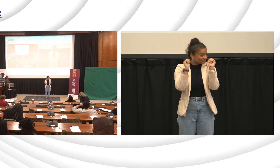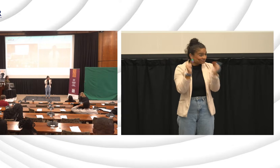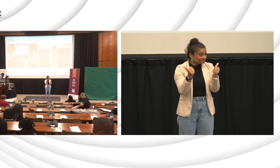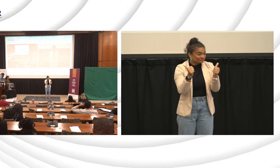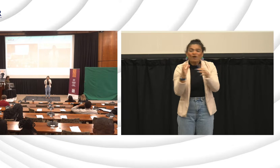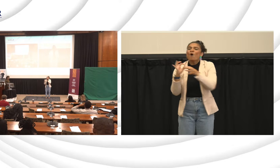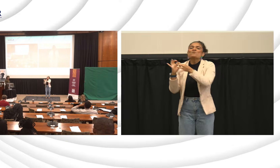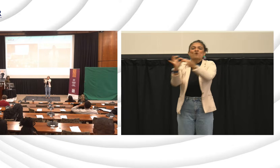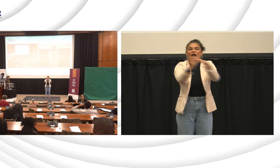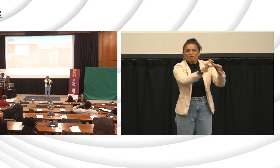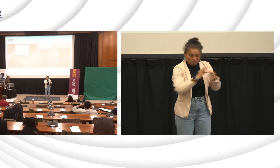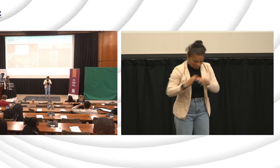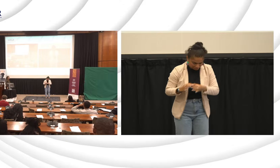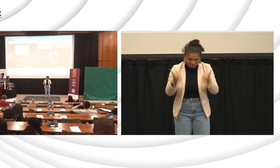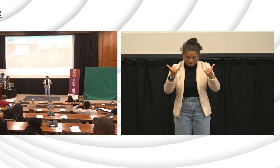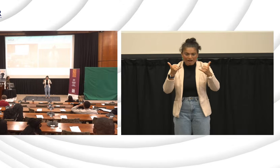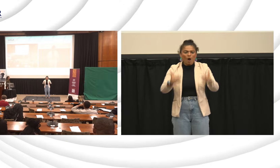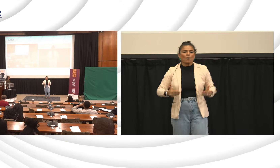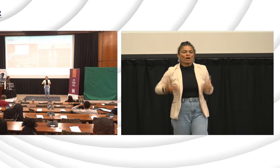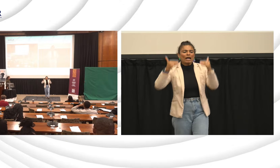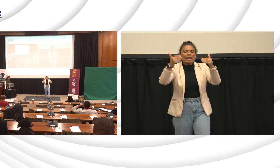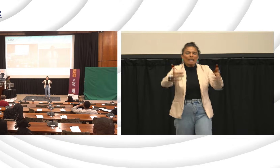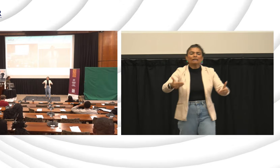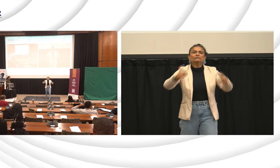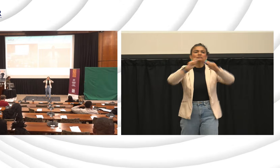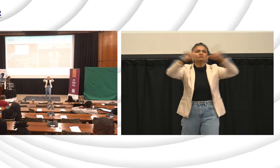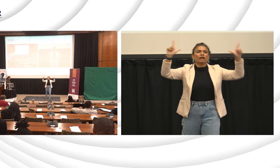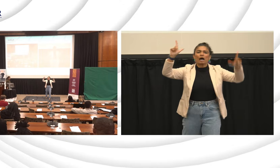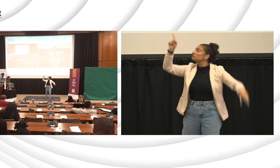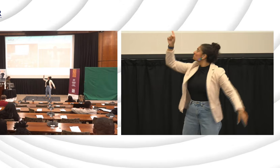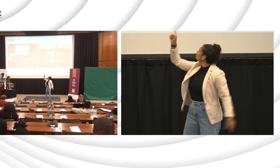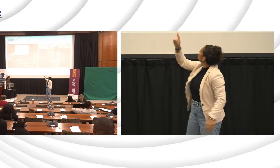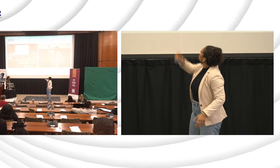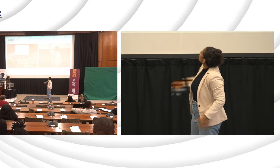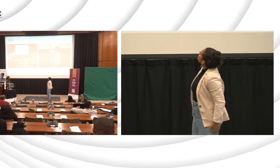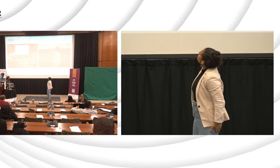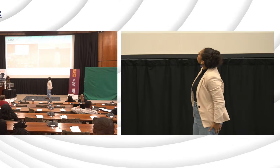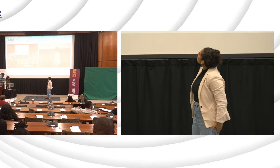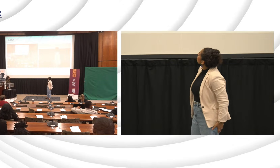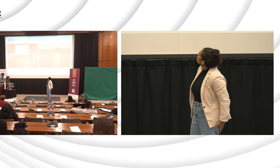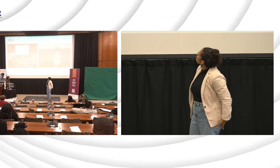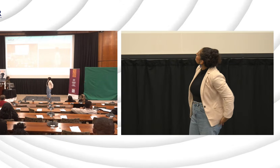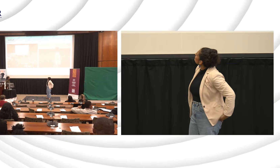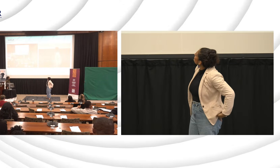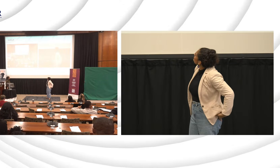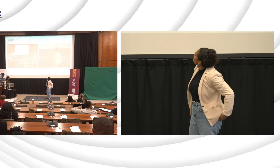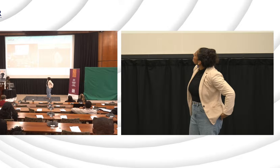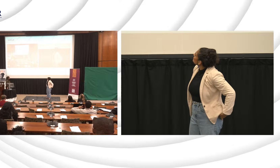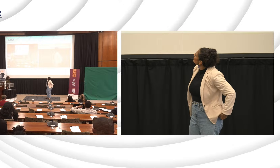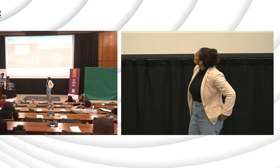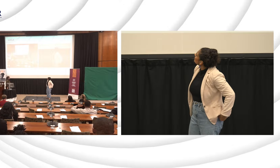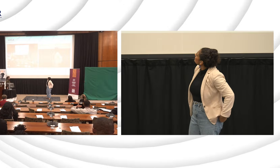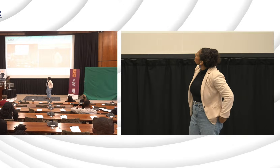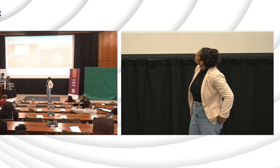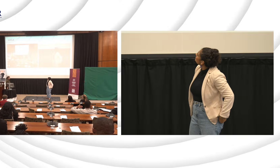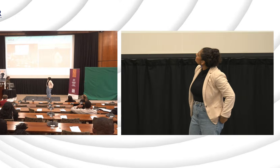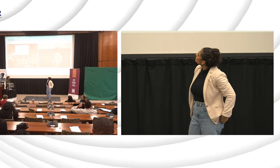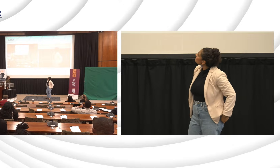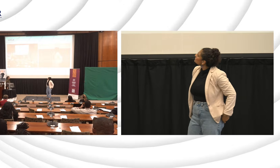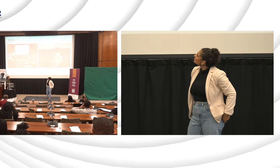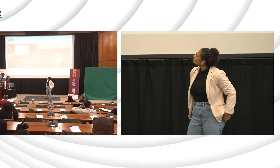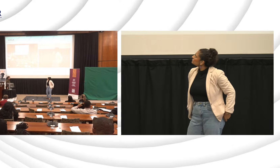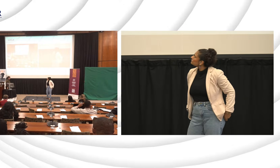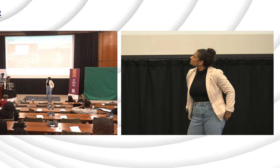get interactions or feedback from you as the deaf community, so please, let's cooperate. Let's move on to our next slide.